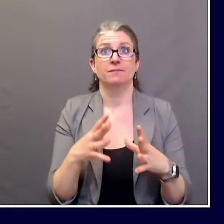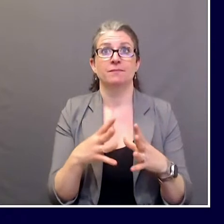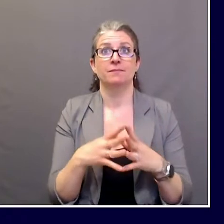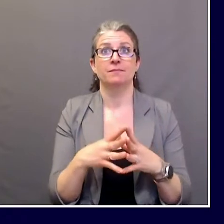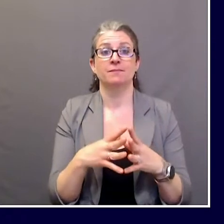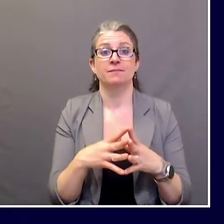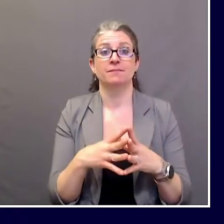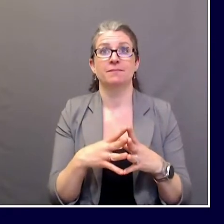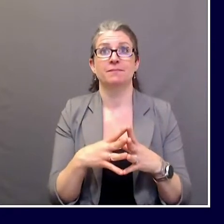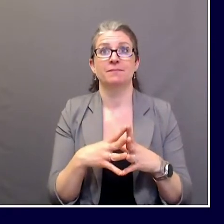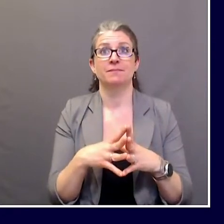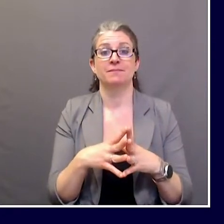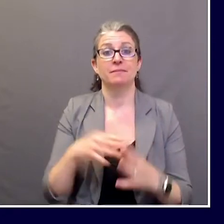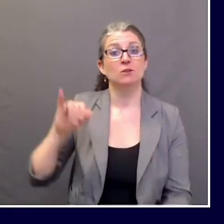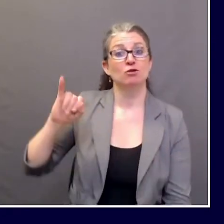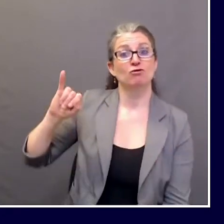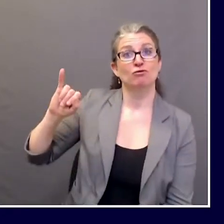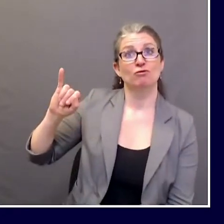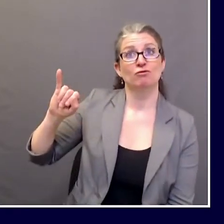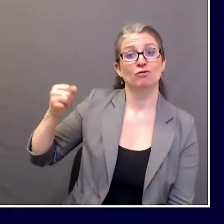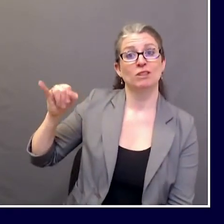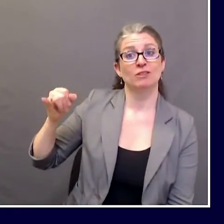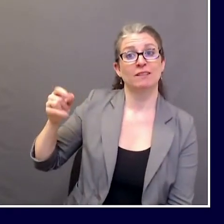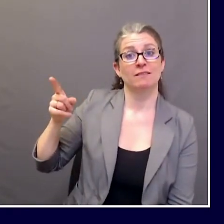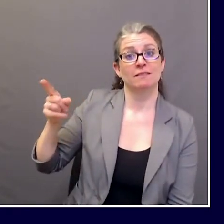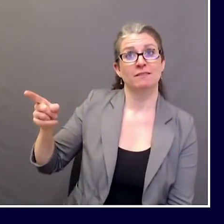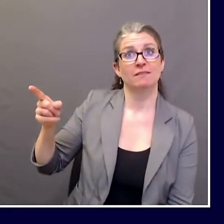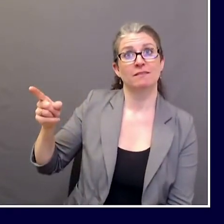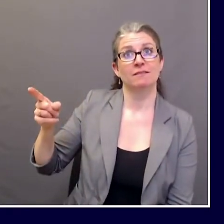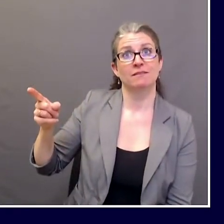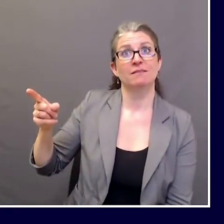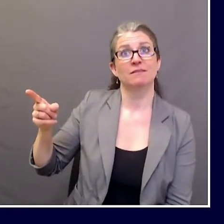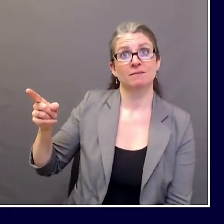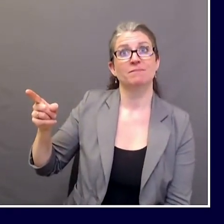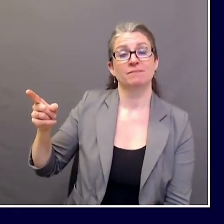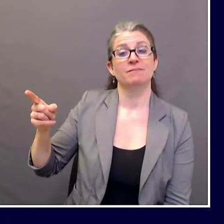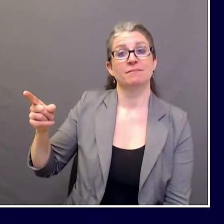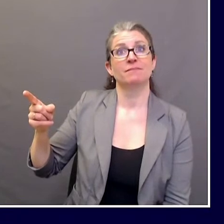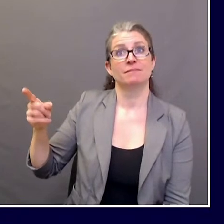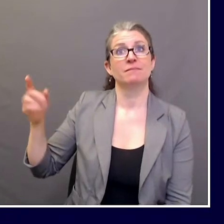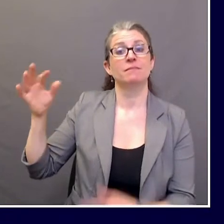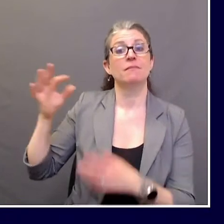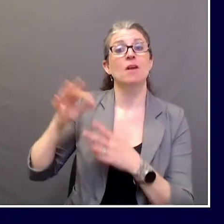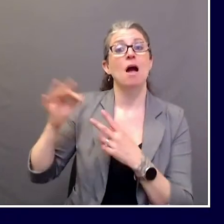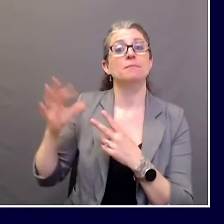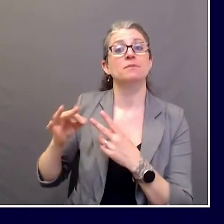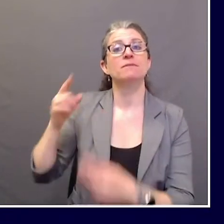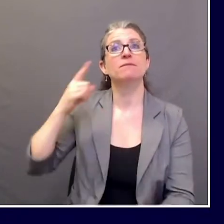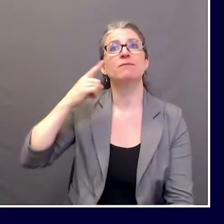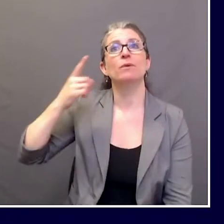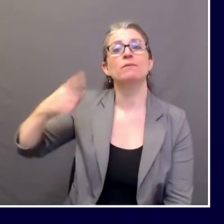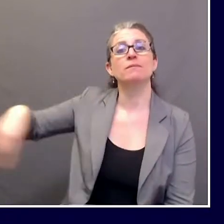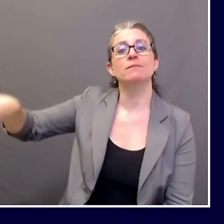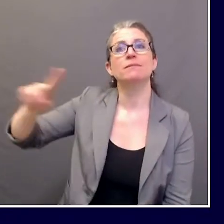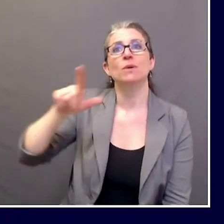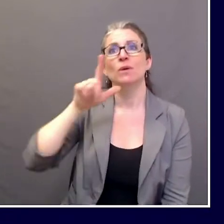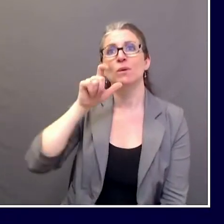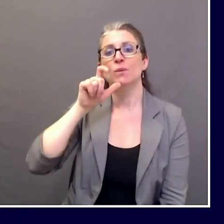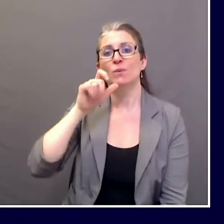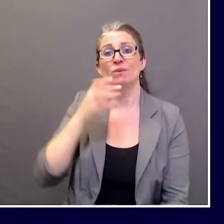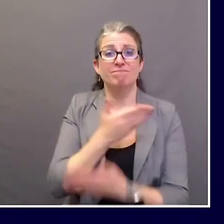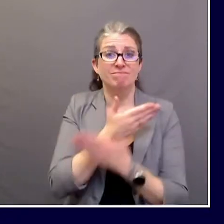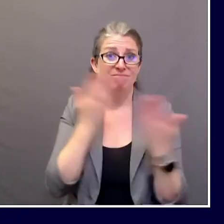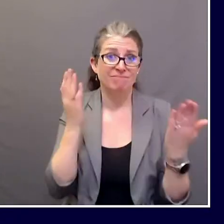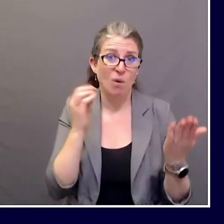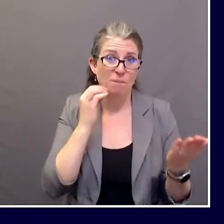to, get vaccines, say, to homeless people living with homelessness or other vulnerable populations. Are you concerned